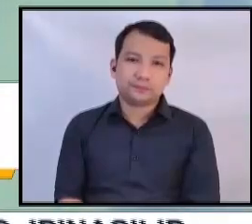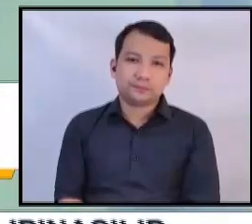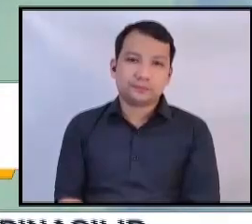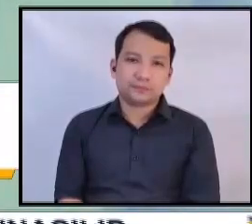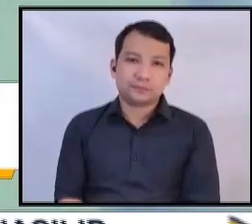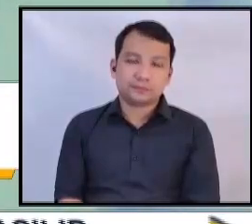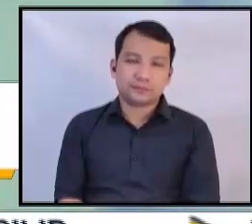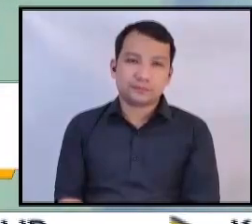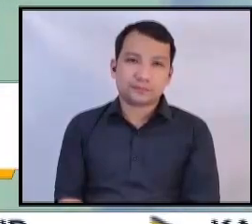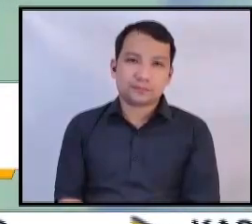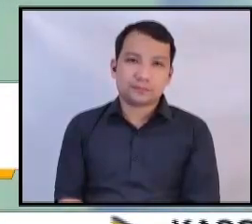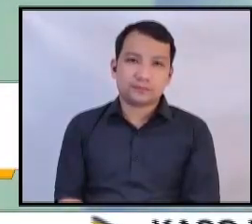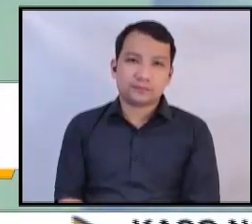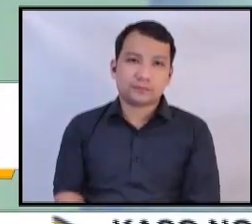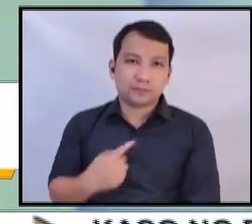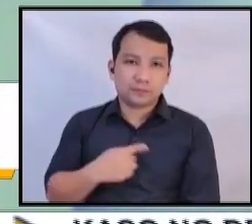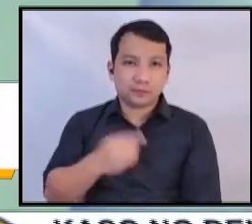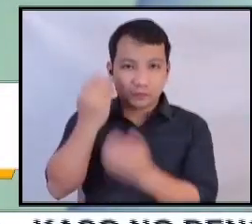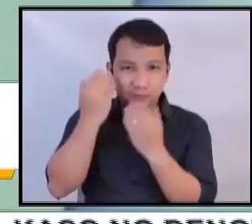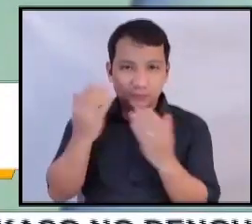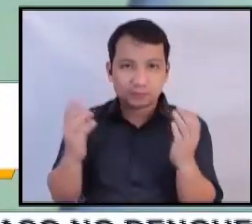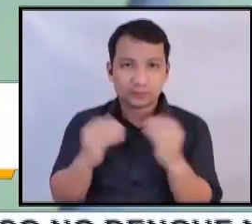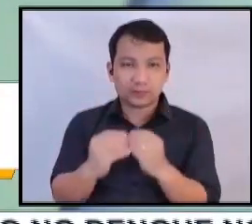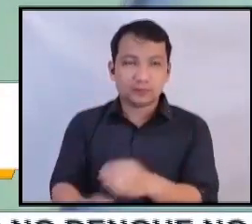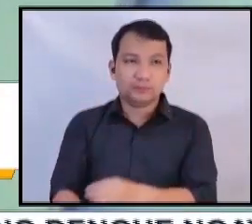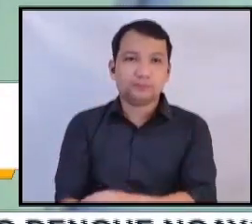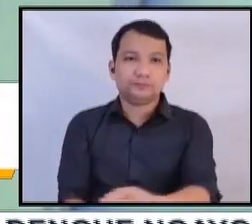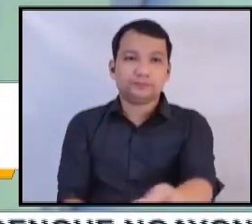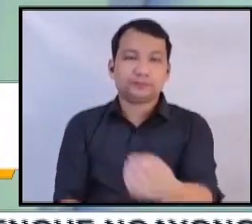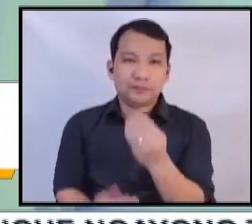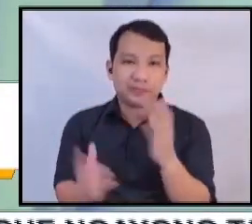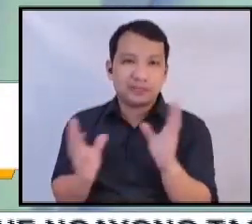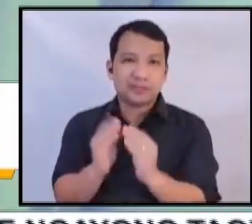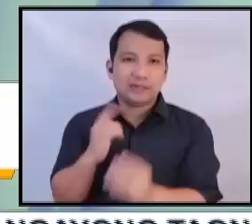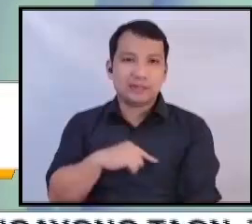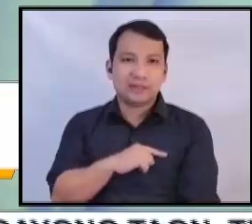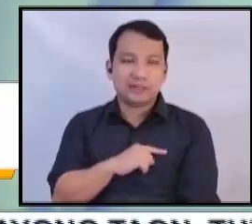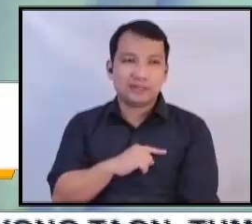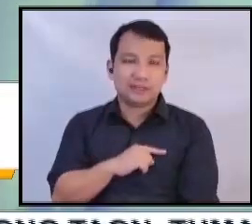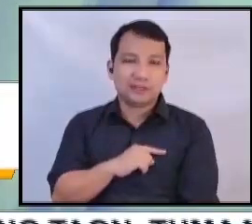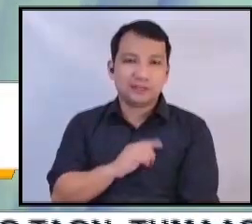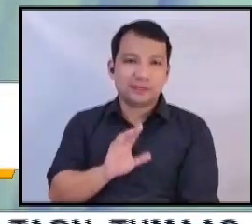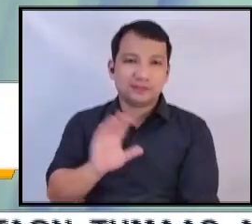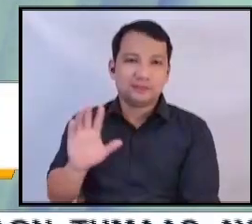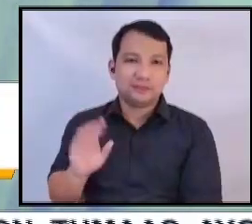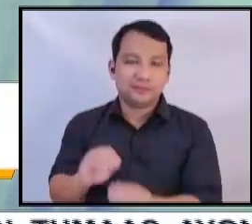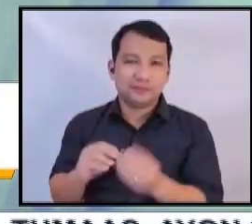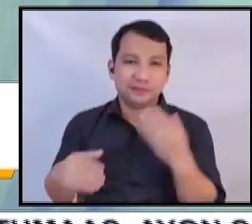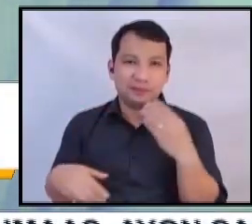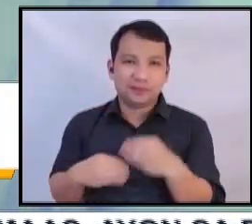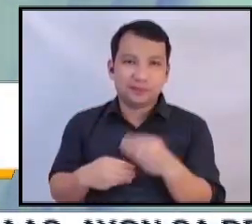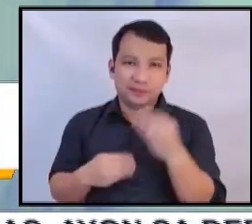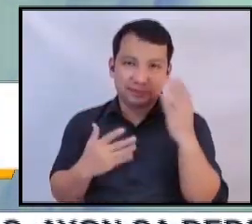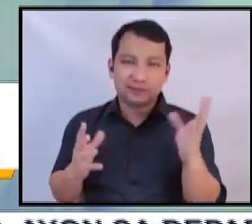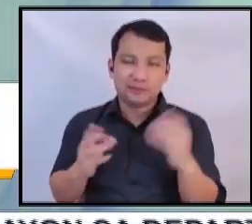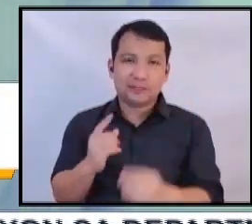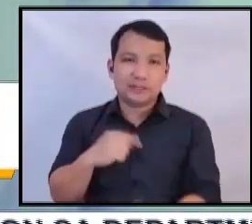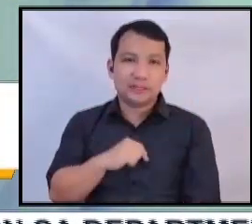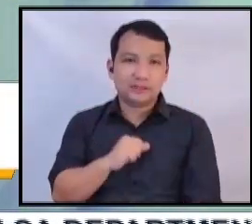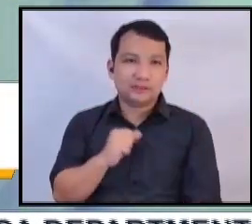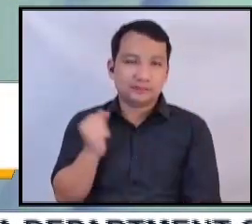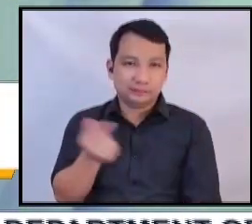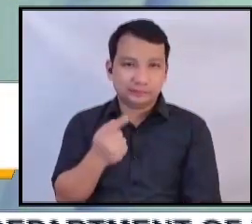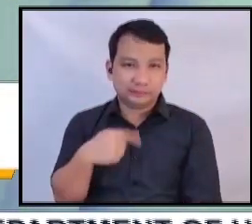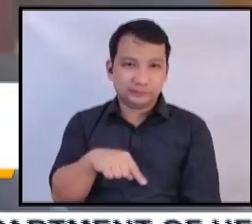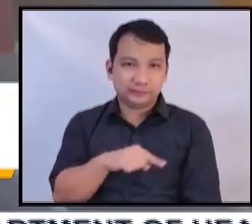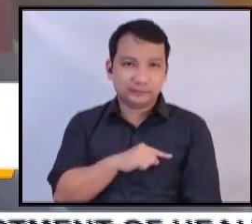my mind when I was answering the question. So nung tinanong yon, okay, it's time to give back to them. Oh, yes. Nakakatuwa. And